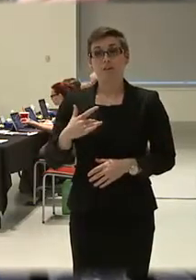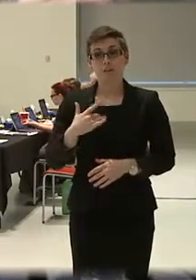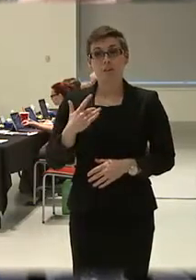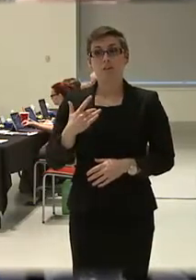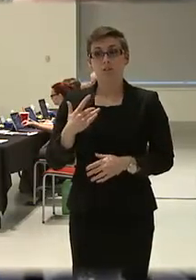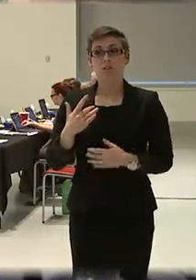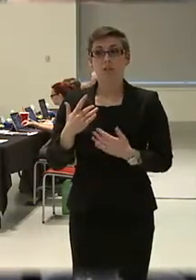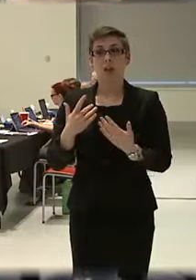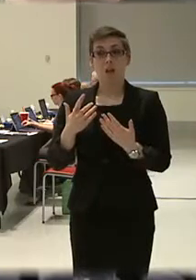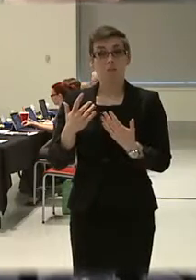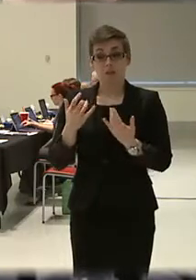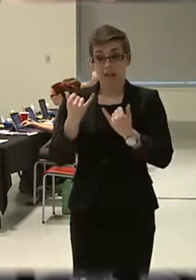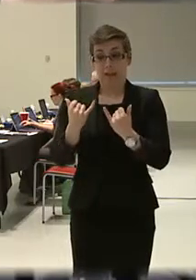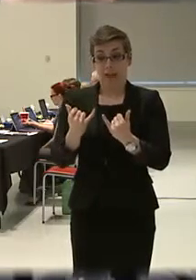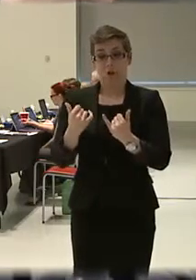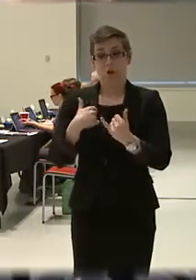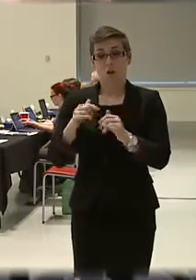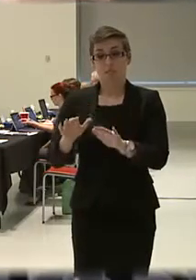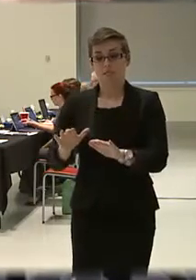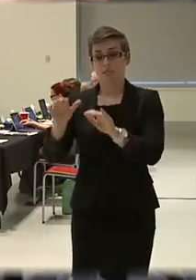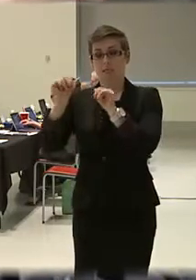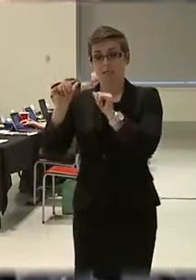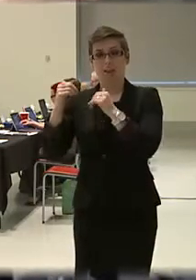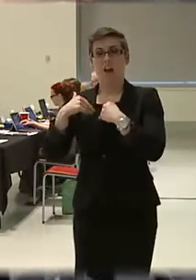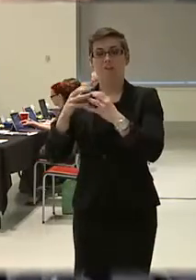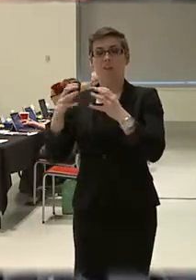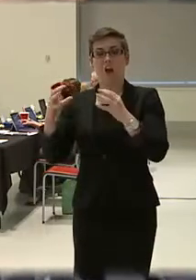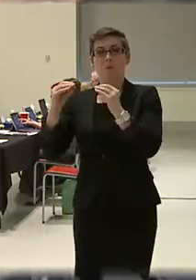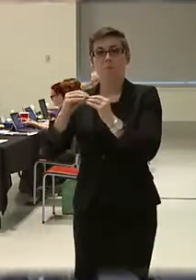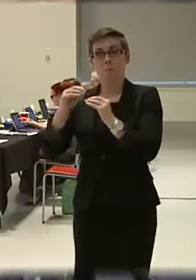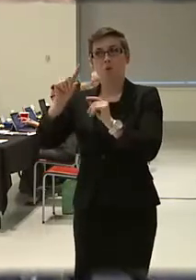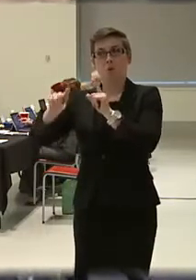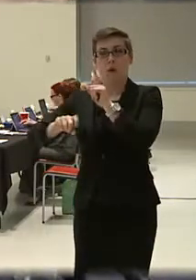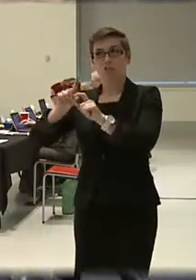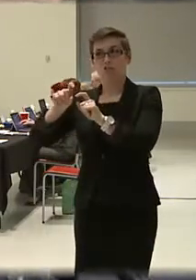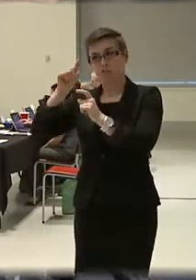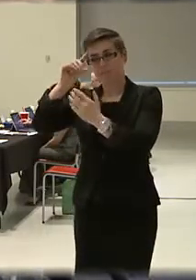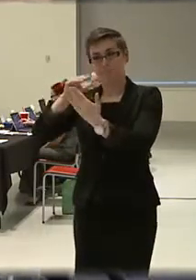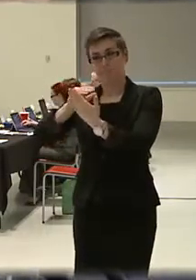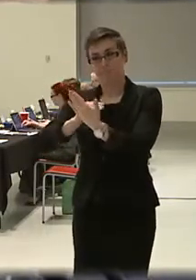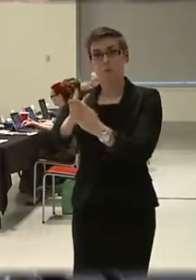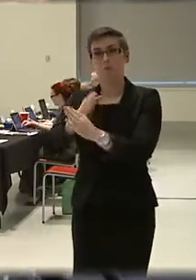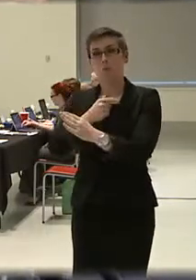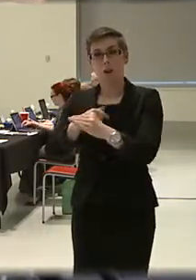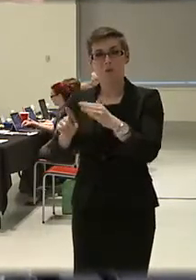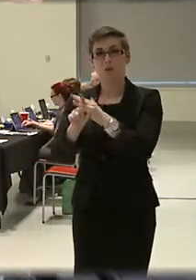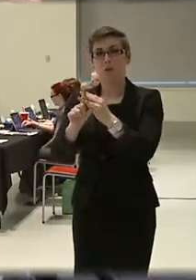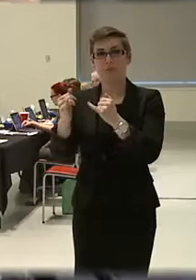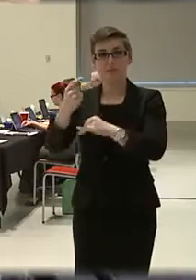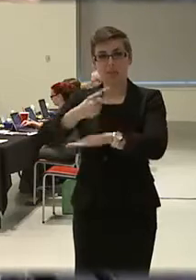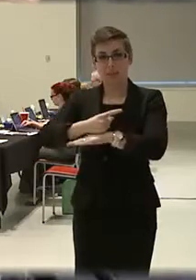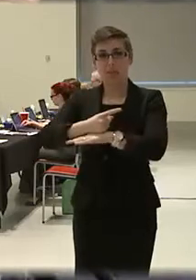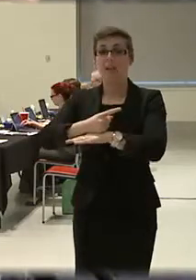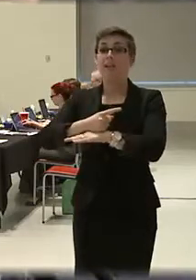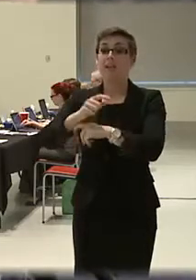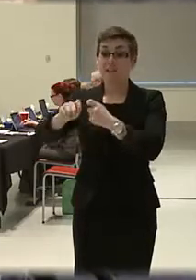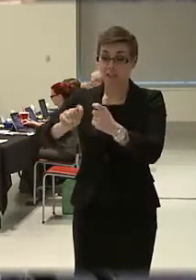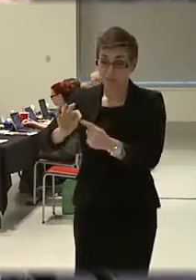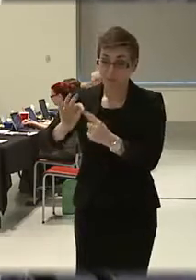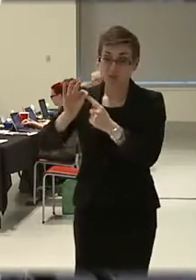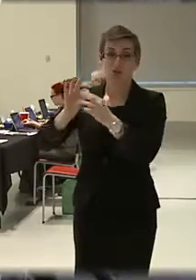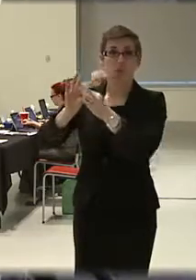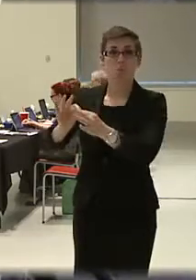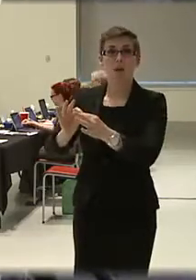this space with a lot more questions that I had coming in, precisely around the body